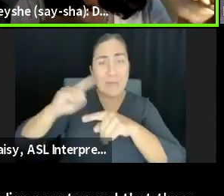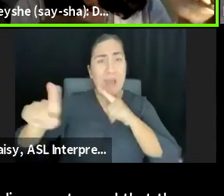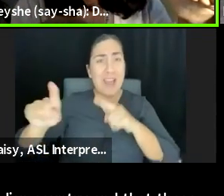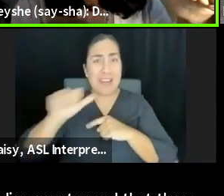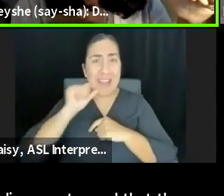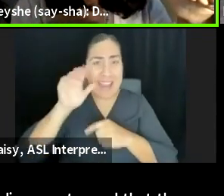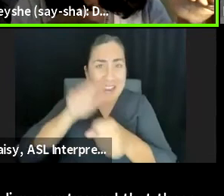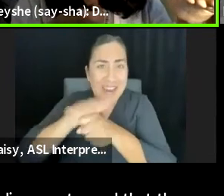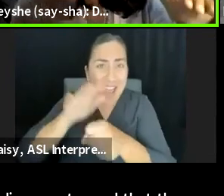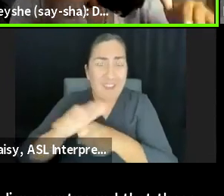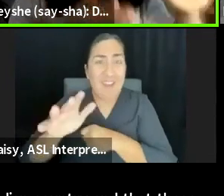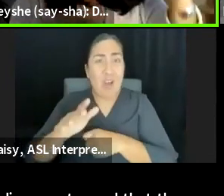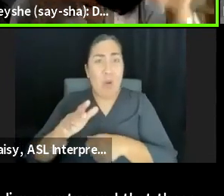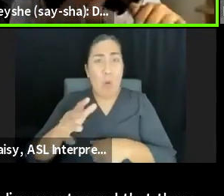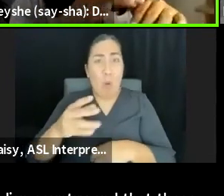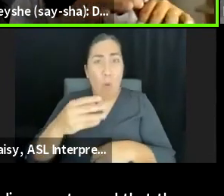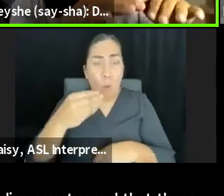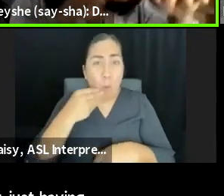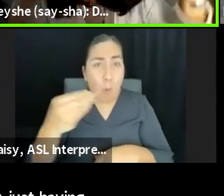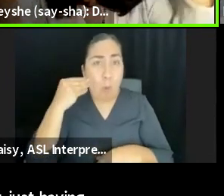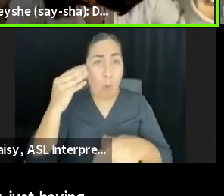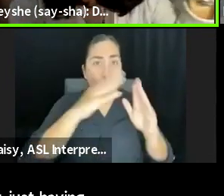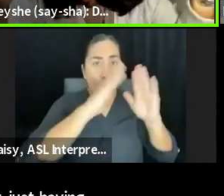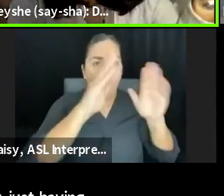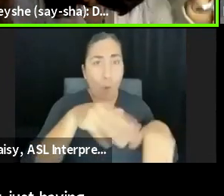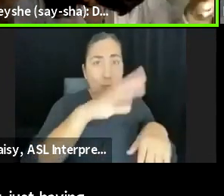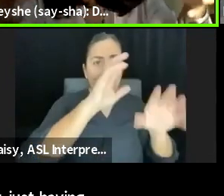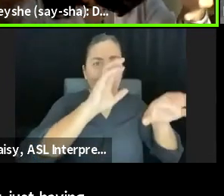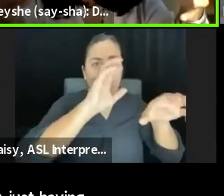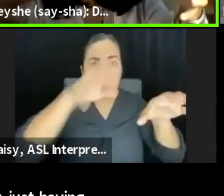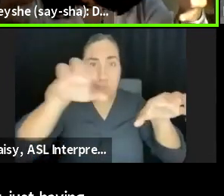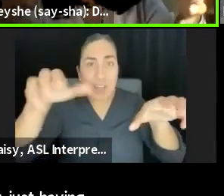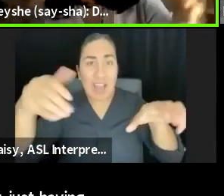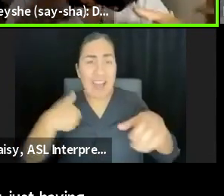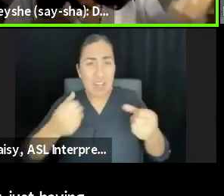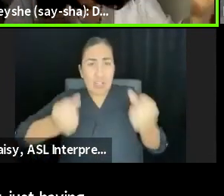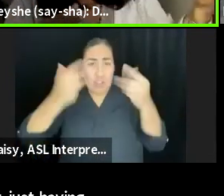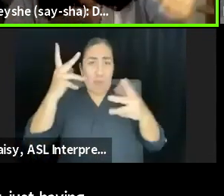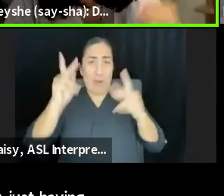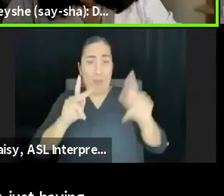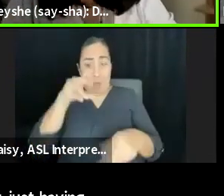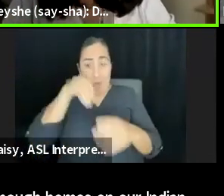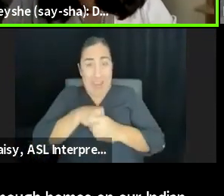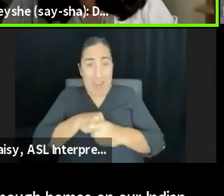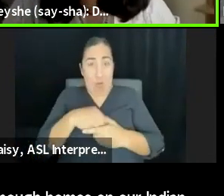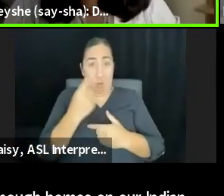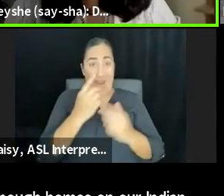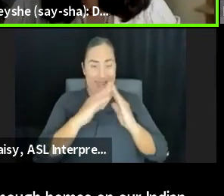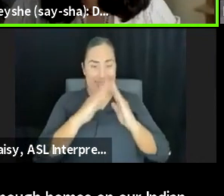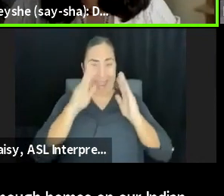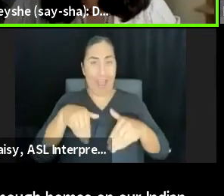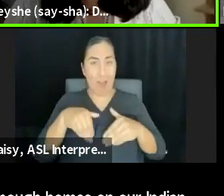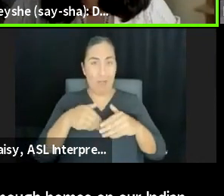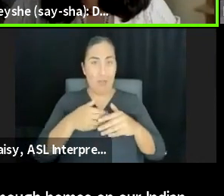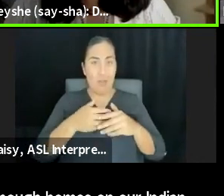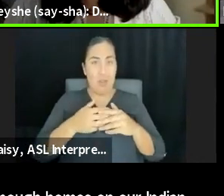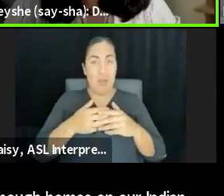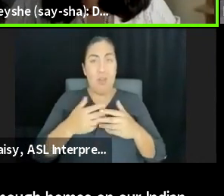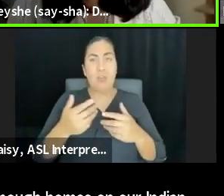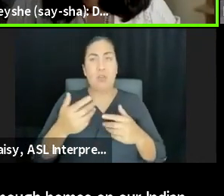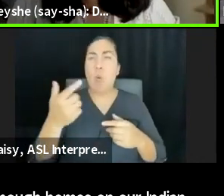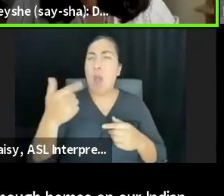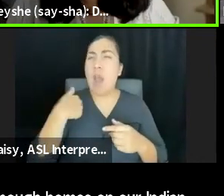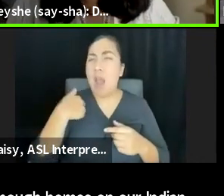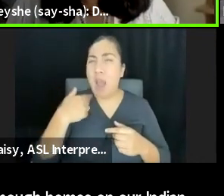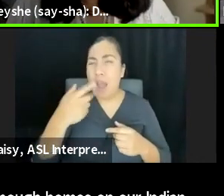Indian country, where you have so many people in one housing unit. And I saw a GoFundMe